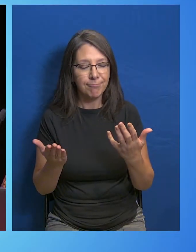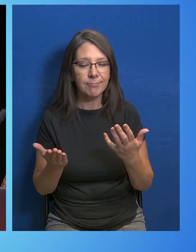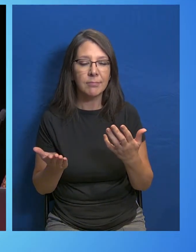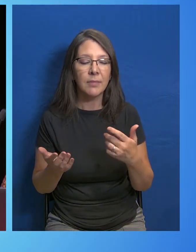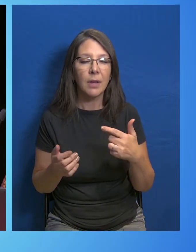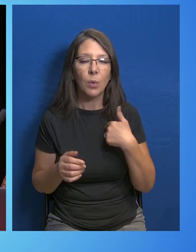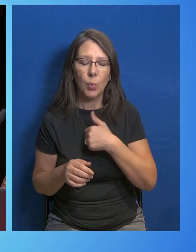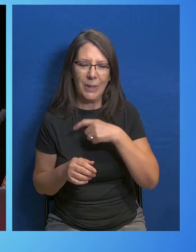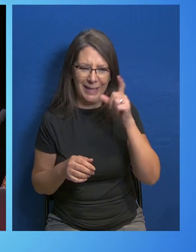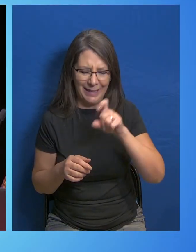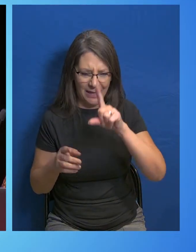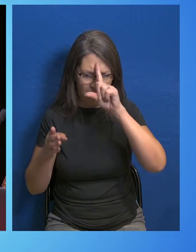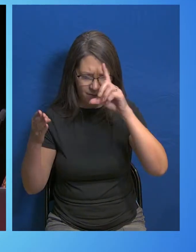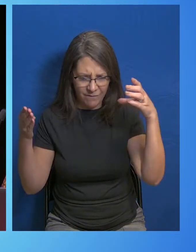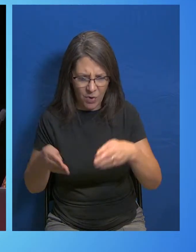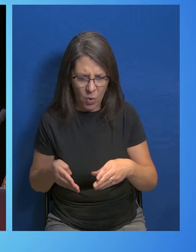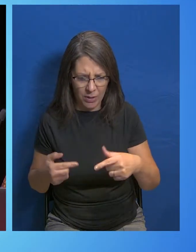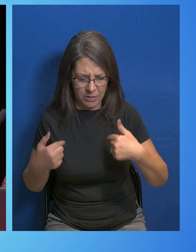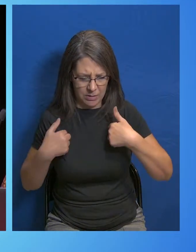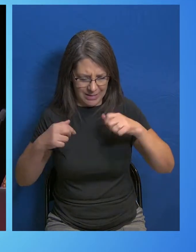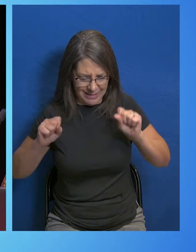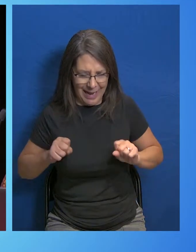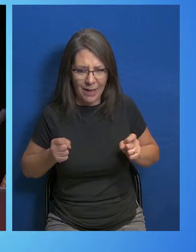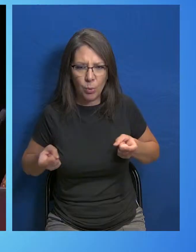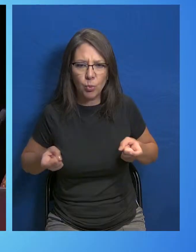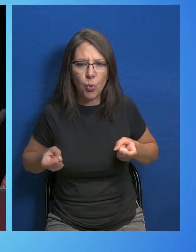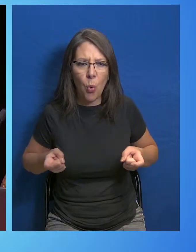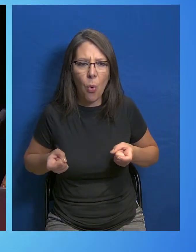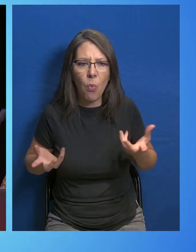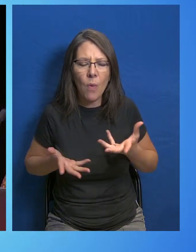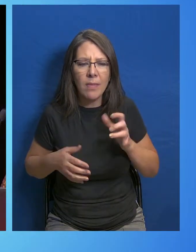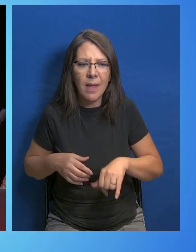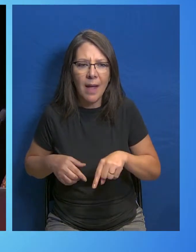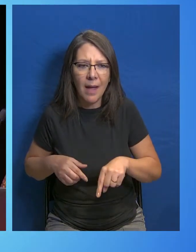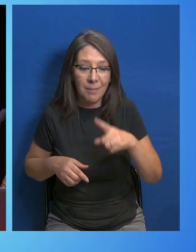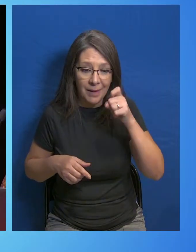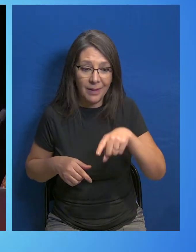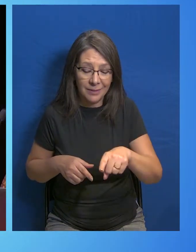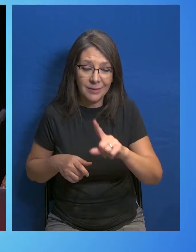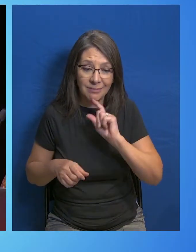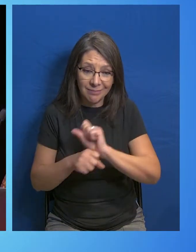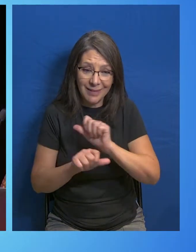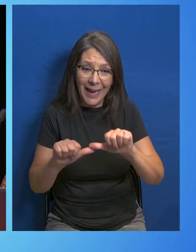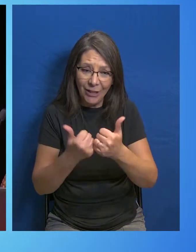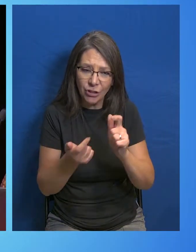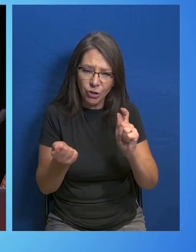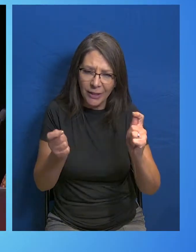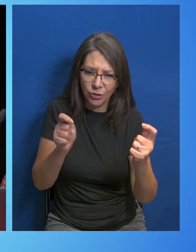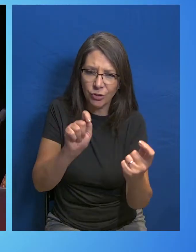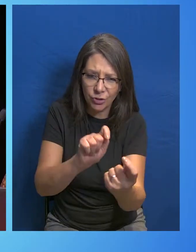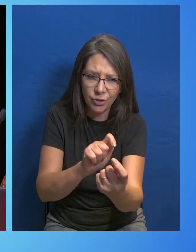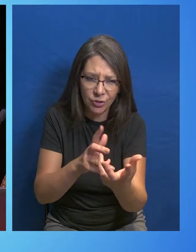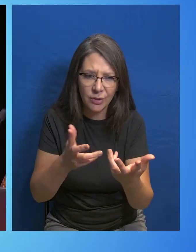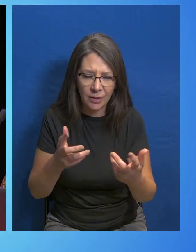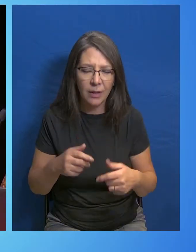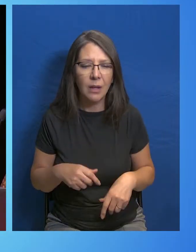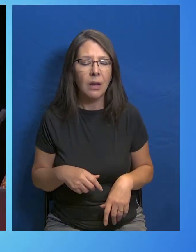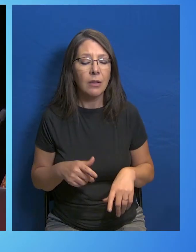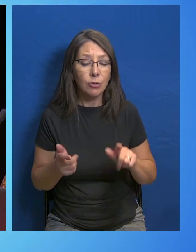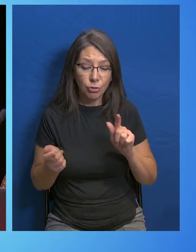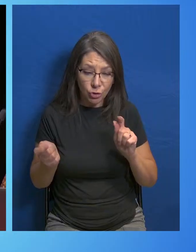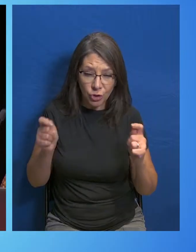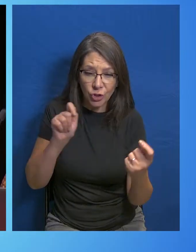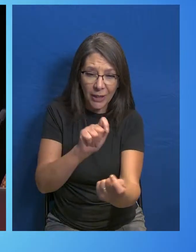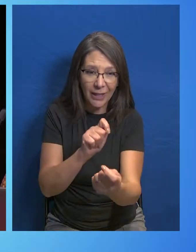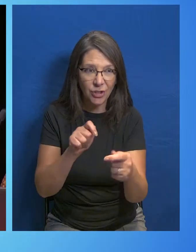focus on what's within our control as we look at the changing reality of this agency and the changing context of education